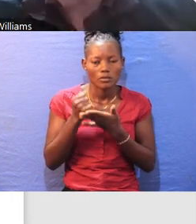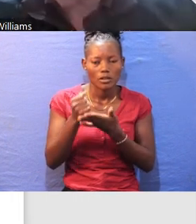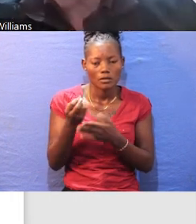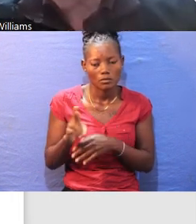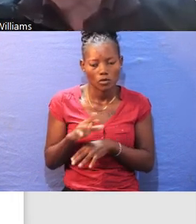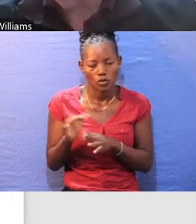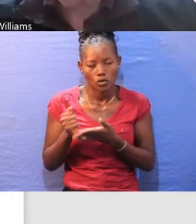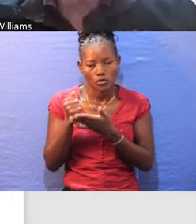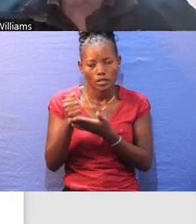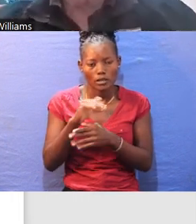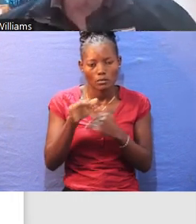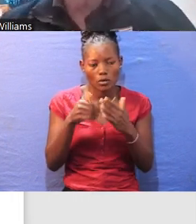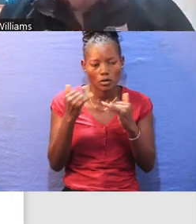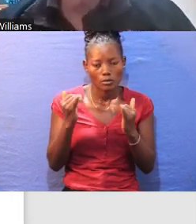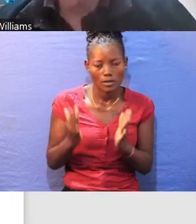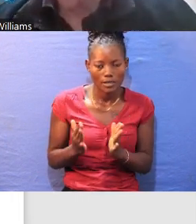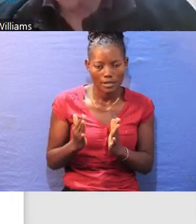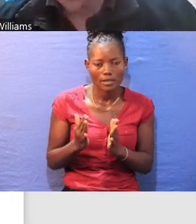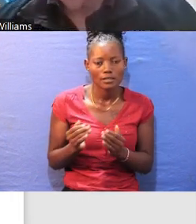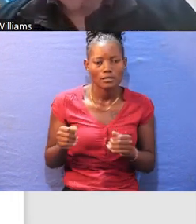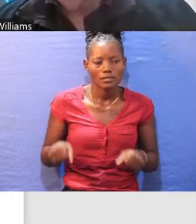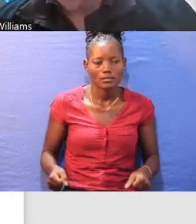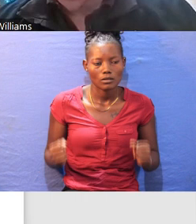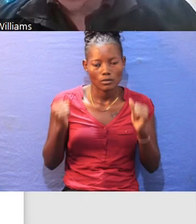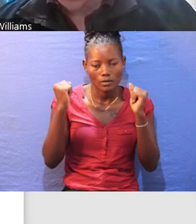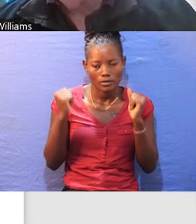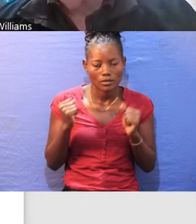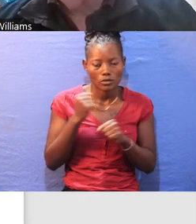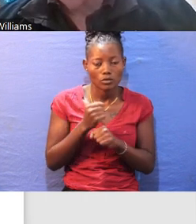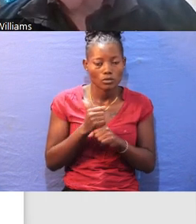athletes, all weightlifting athletes, to do some speed training,